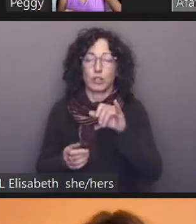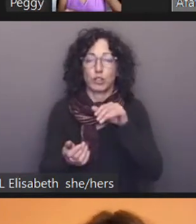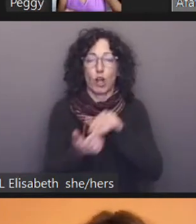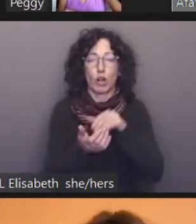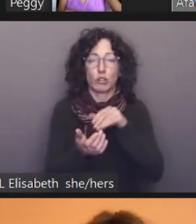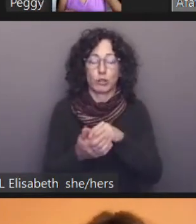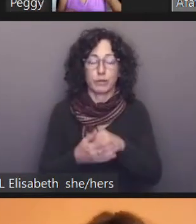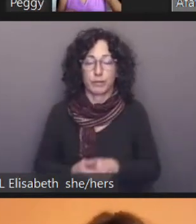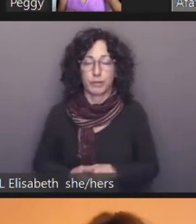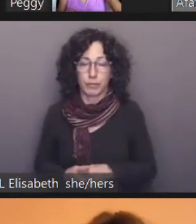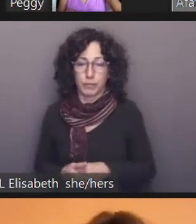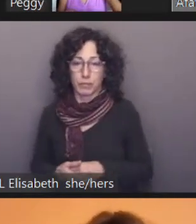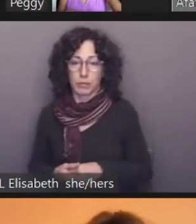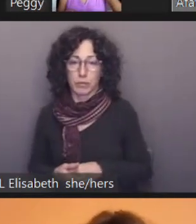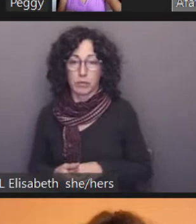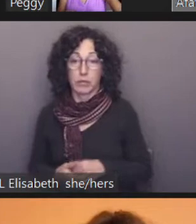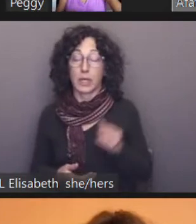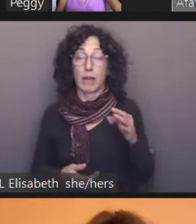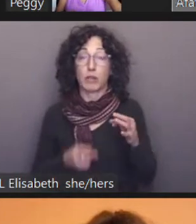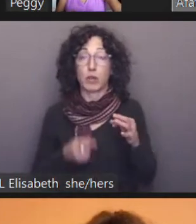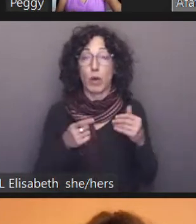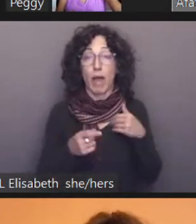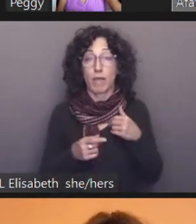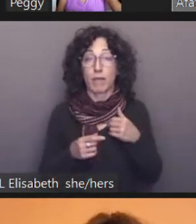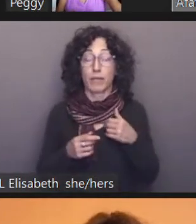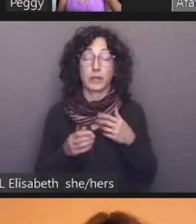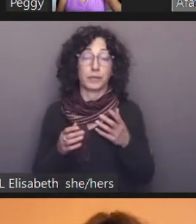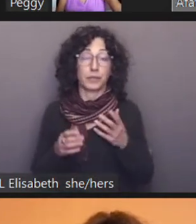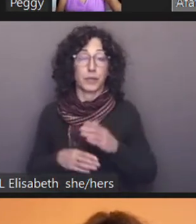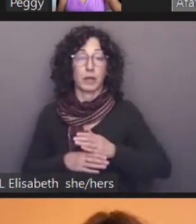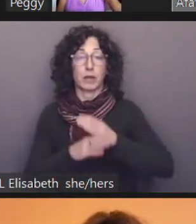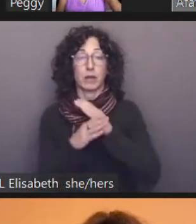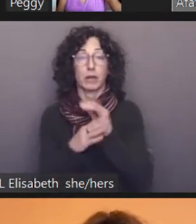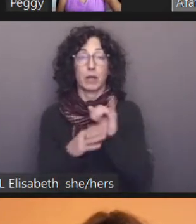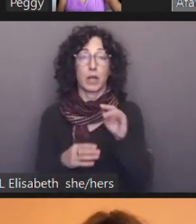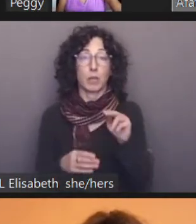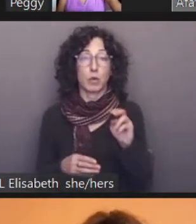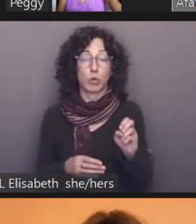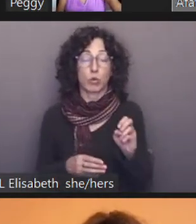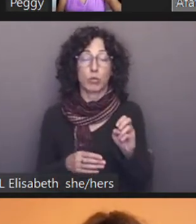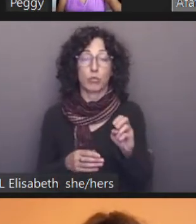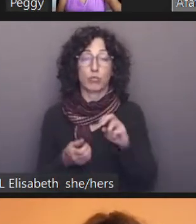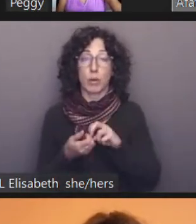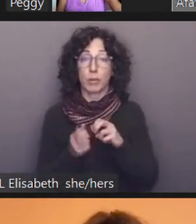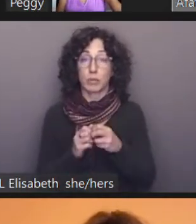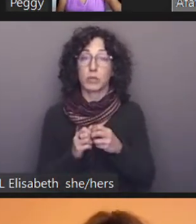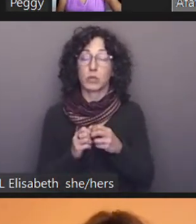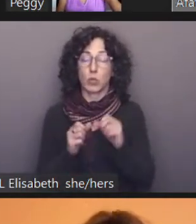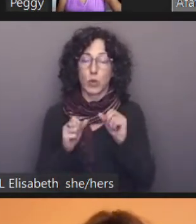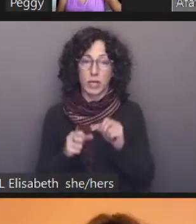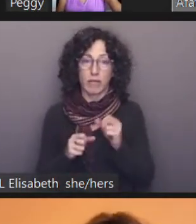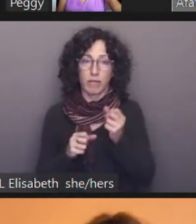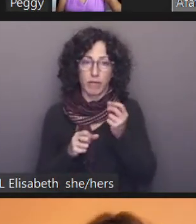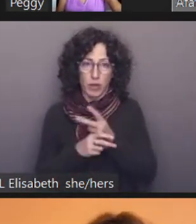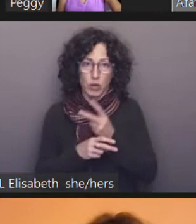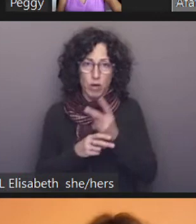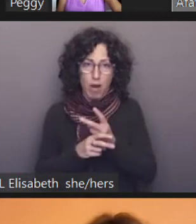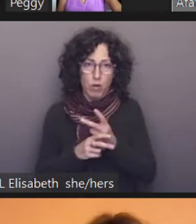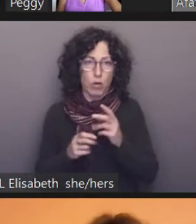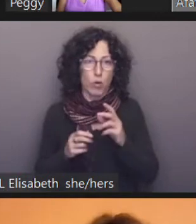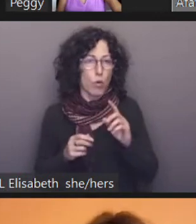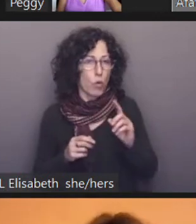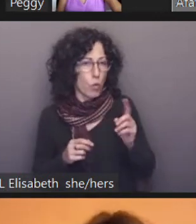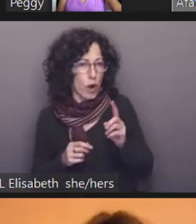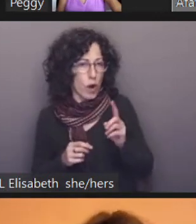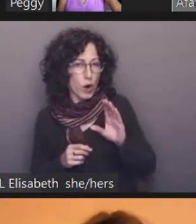understand where your immune system was in the course of your disease. So that's another reason to make sure you check in. Some